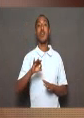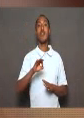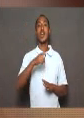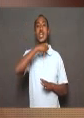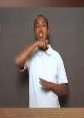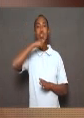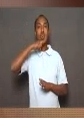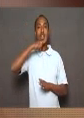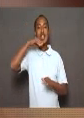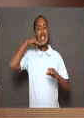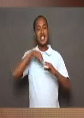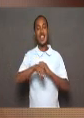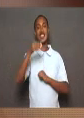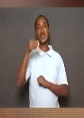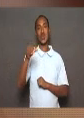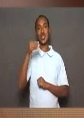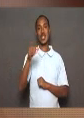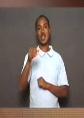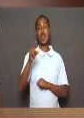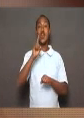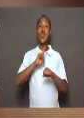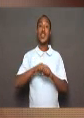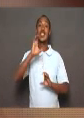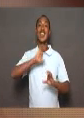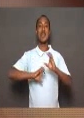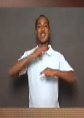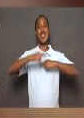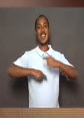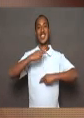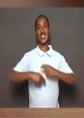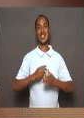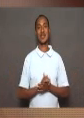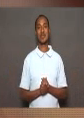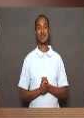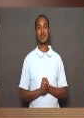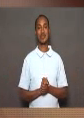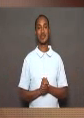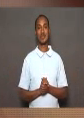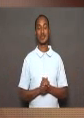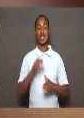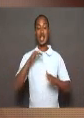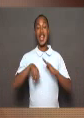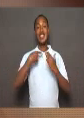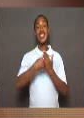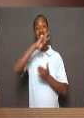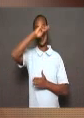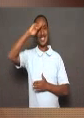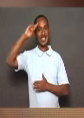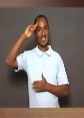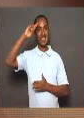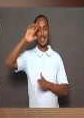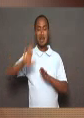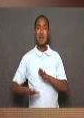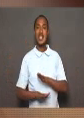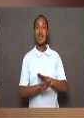a solid inside a solution during a chemical reaction. In this case,